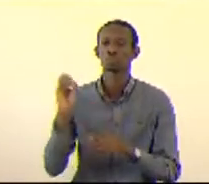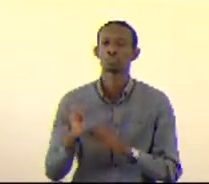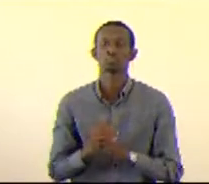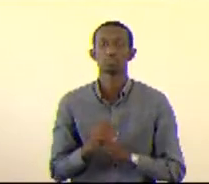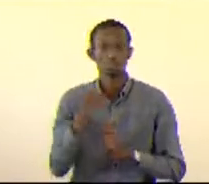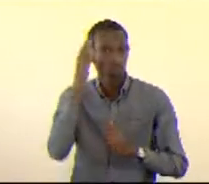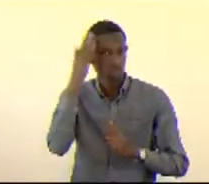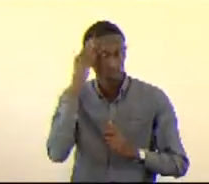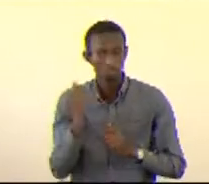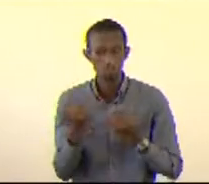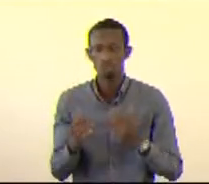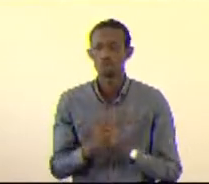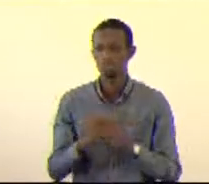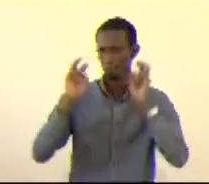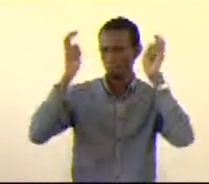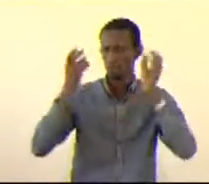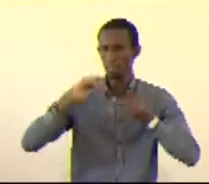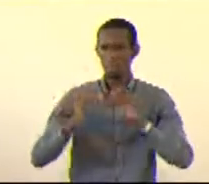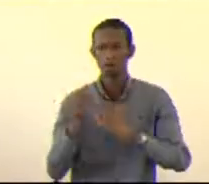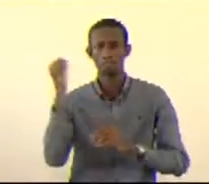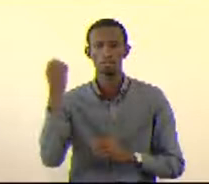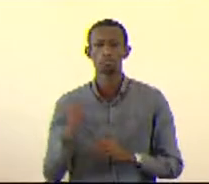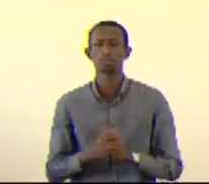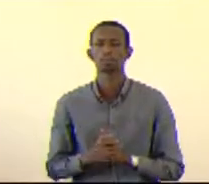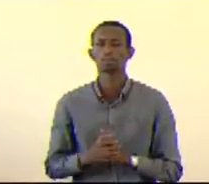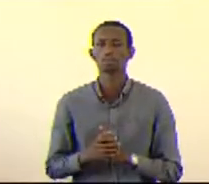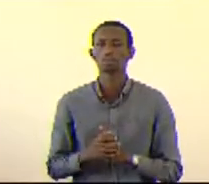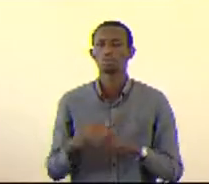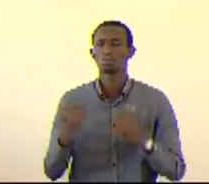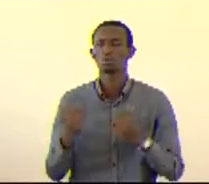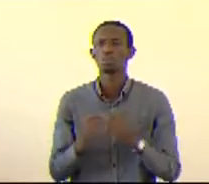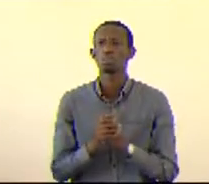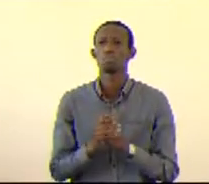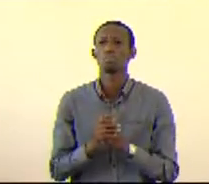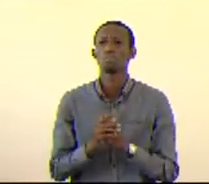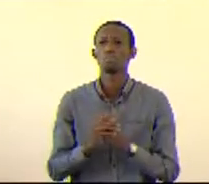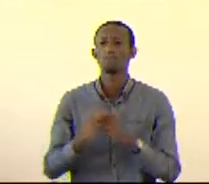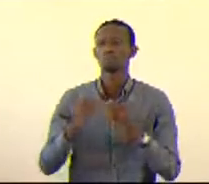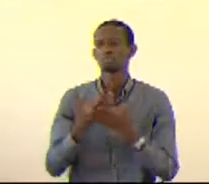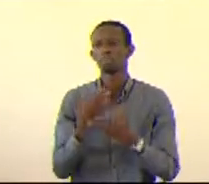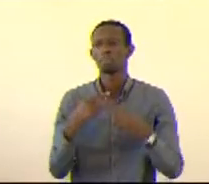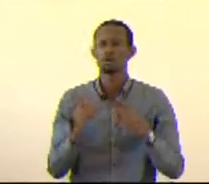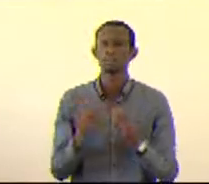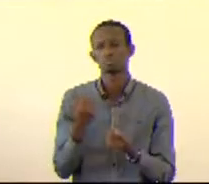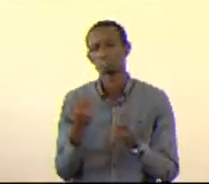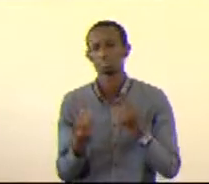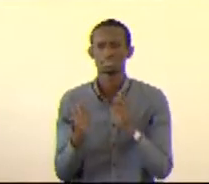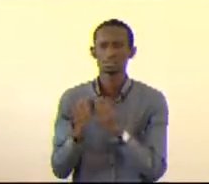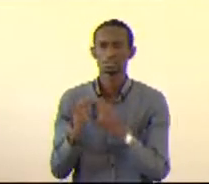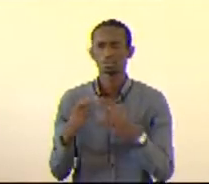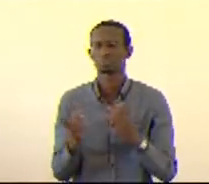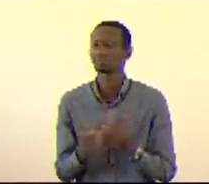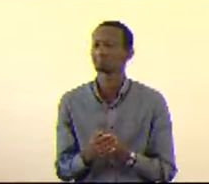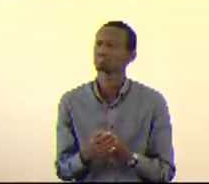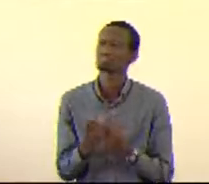number 5. It's quite a wide unit, and some people find it a bit difficult, but I hope we are trying